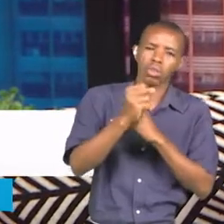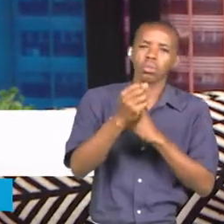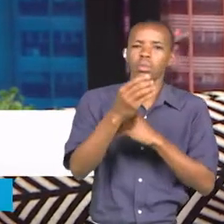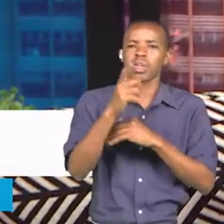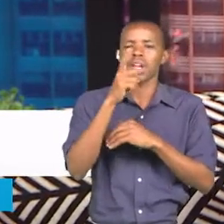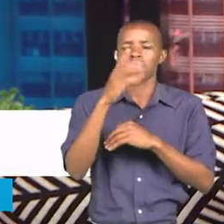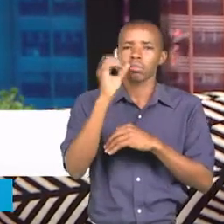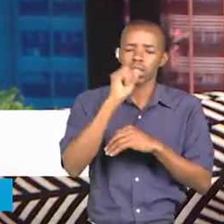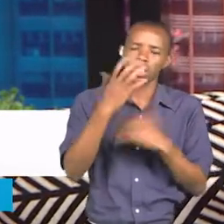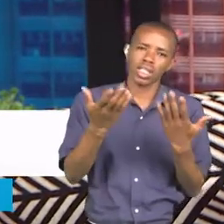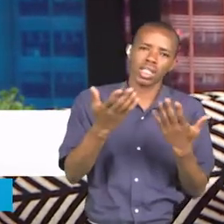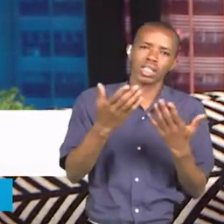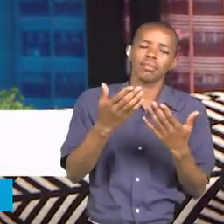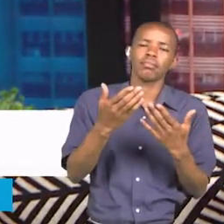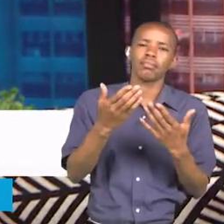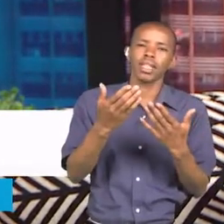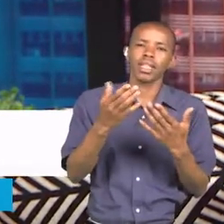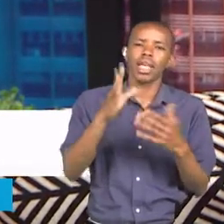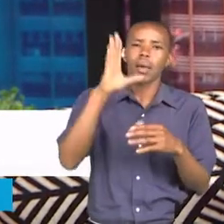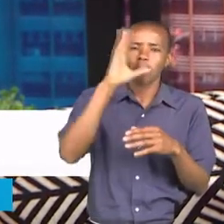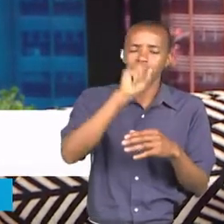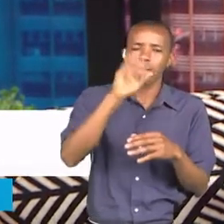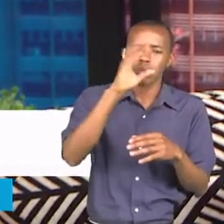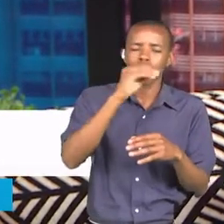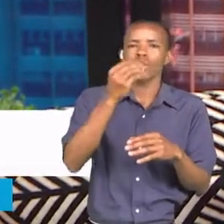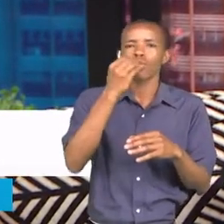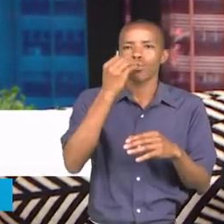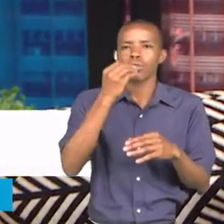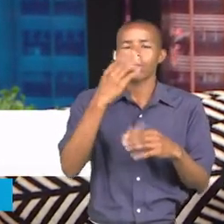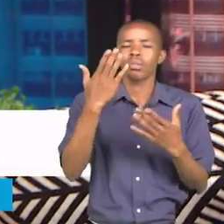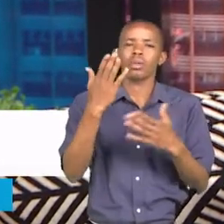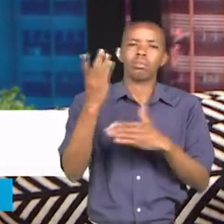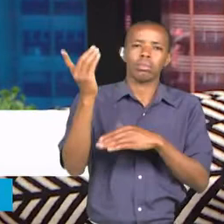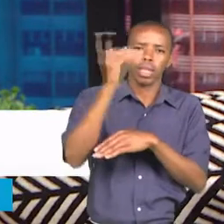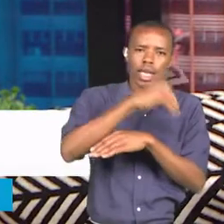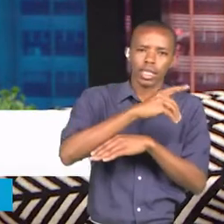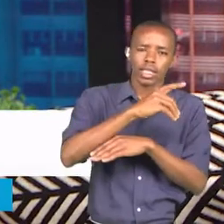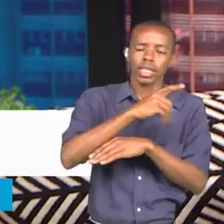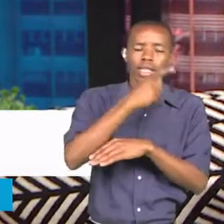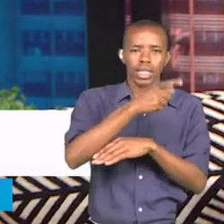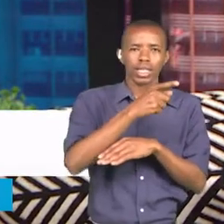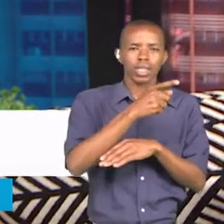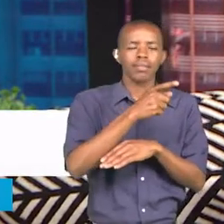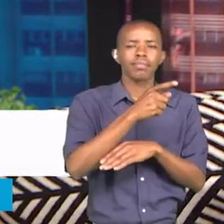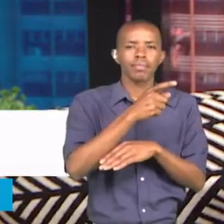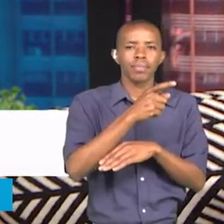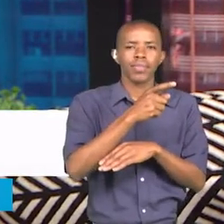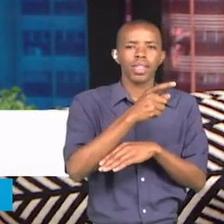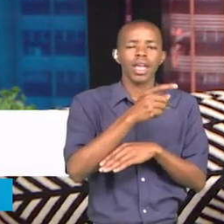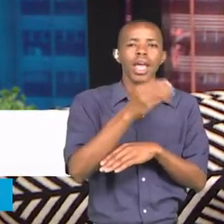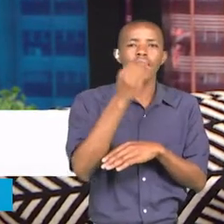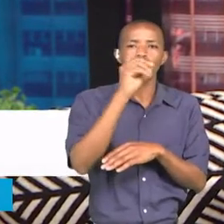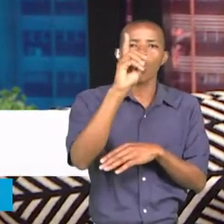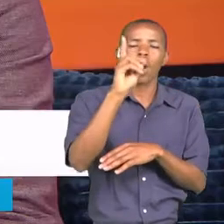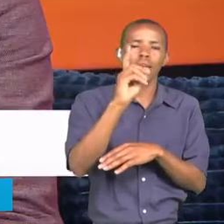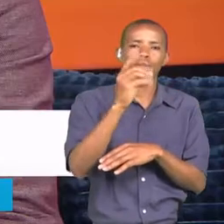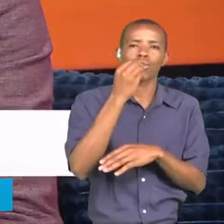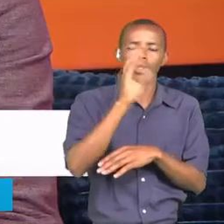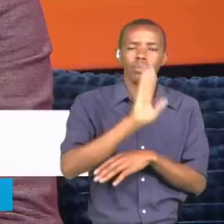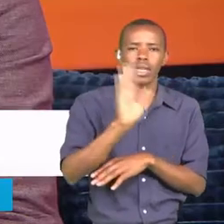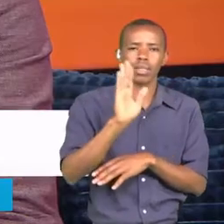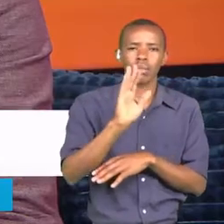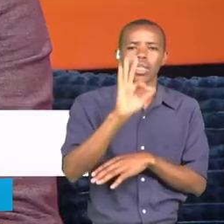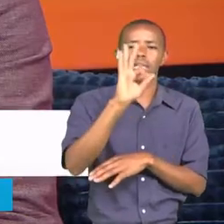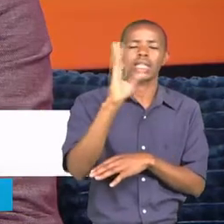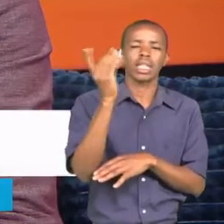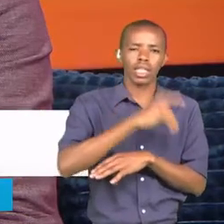IPC3, this is when now people start missing meals for a number of days. It is no longer, you know, eating one meal per day. You can stay even for 3 days